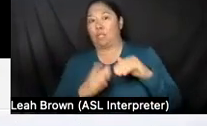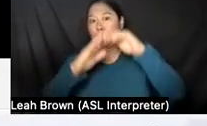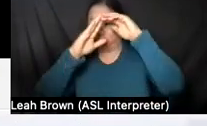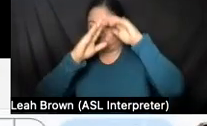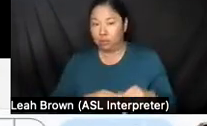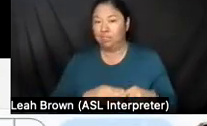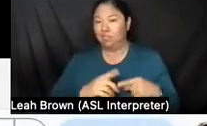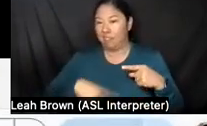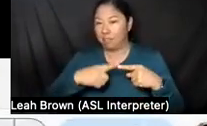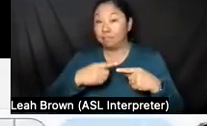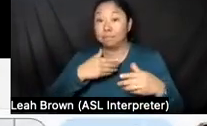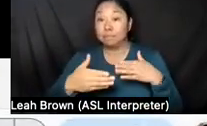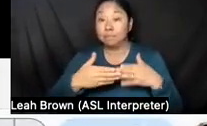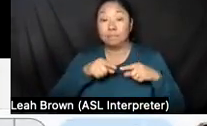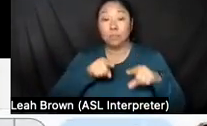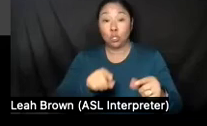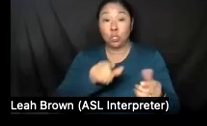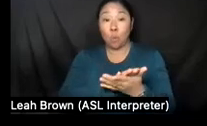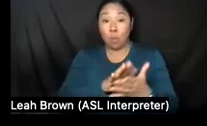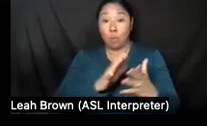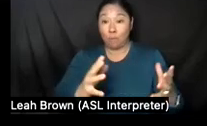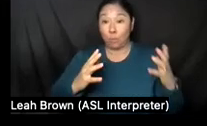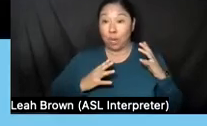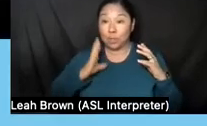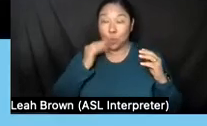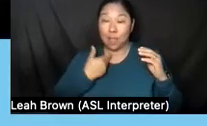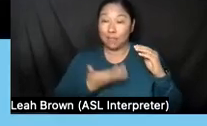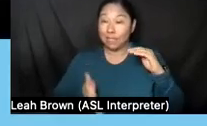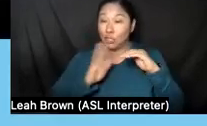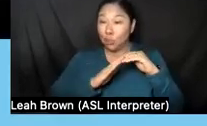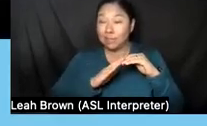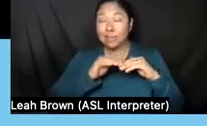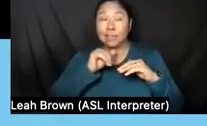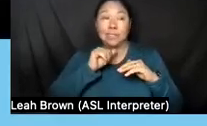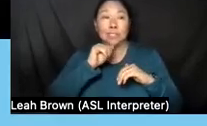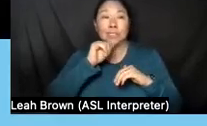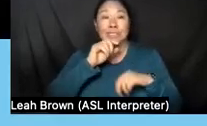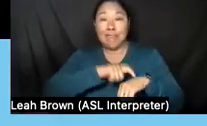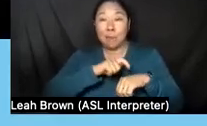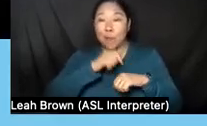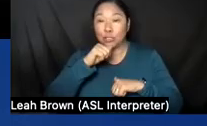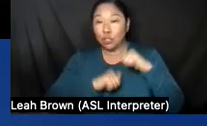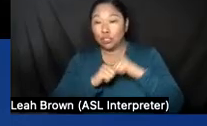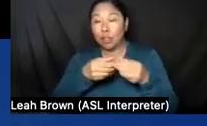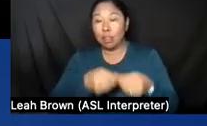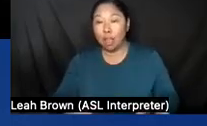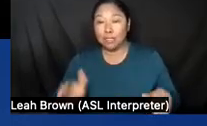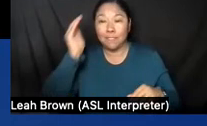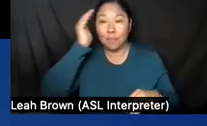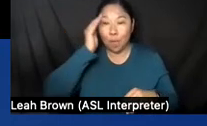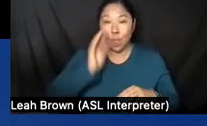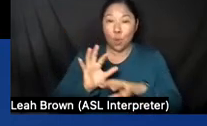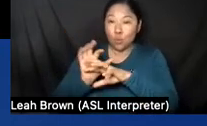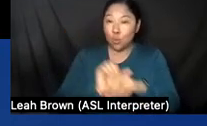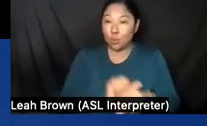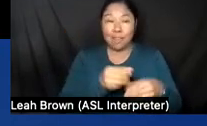So during school breaks, there will be increased in unstructured time, loss of familiar routine, less cognitive stimulation for